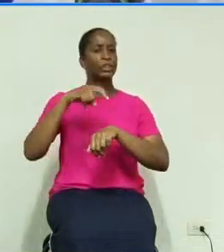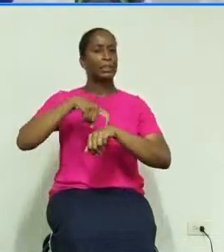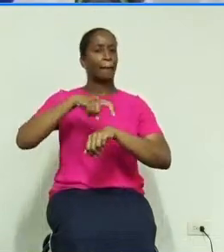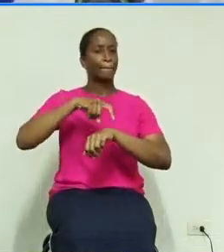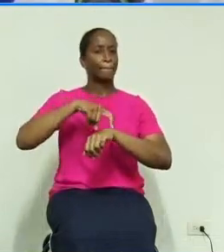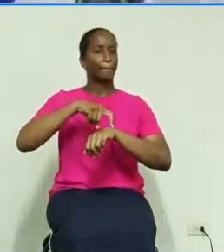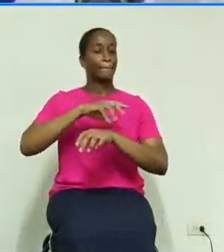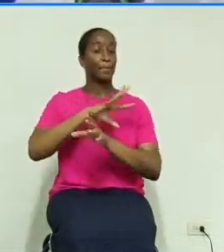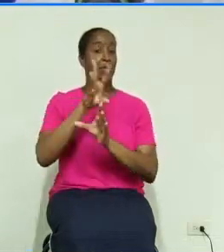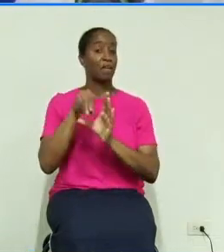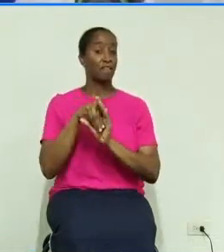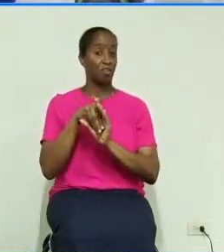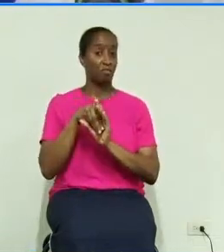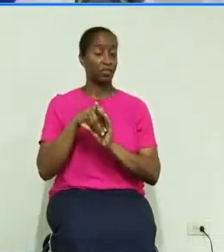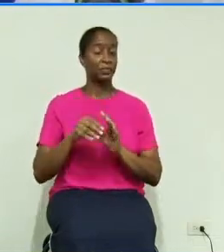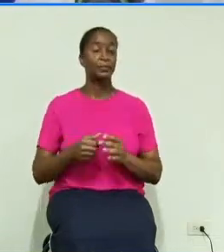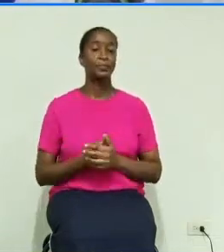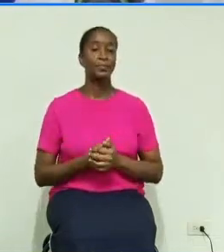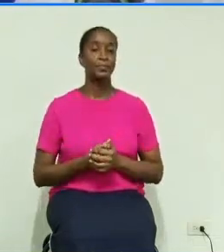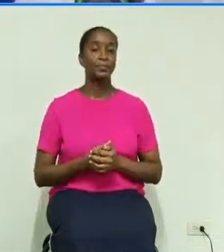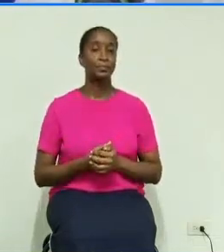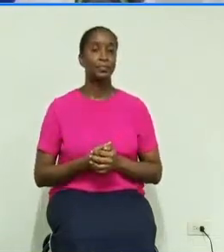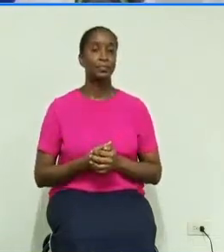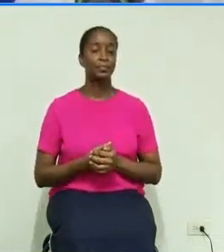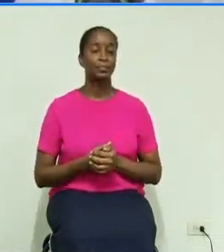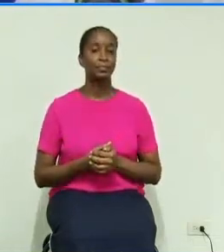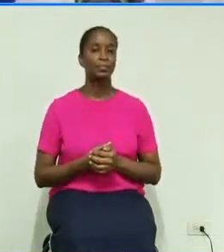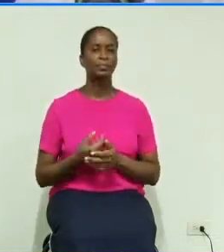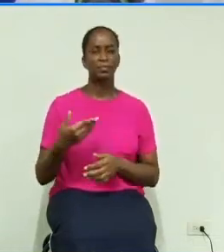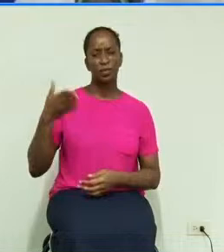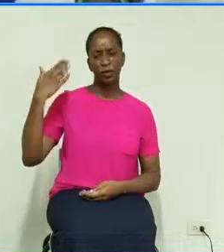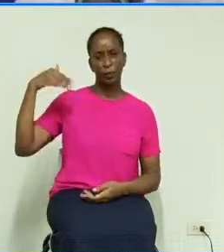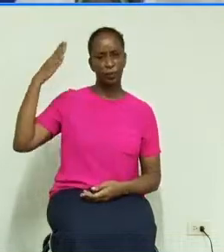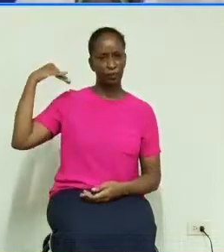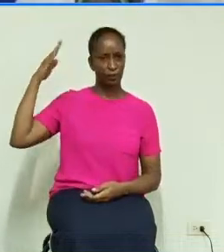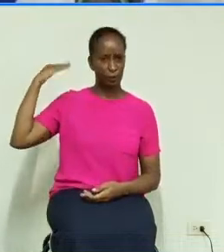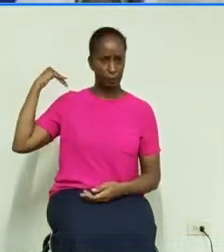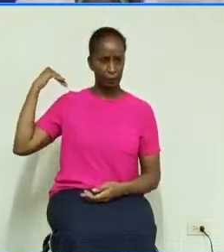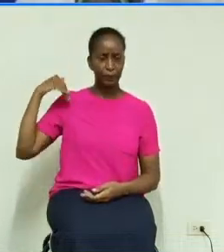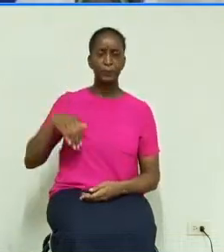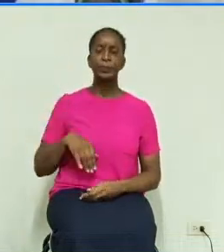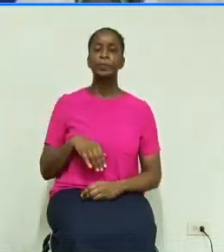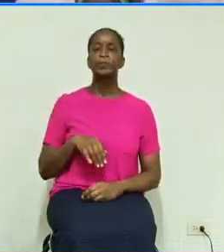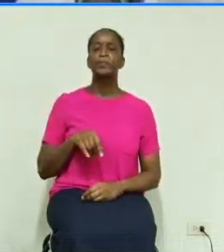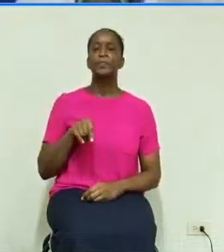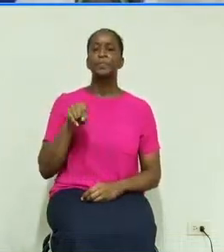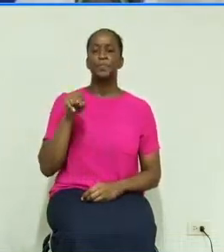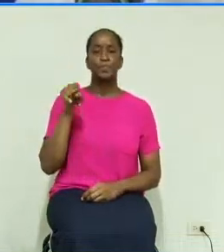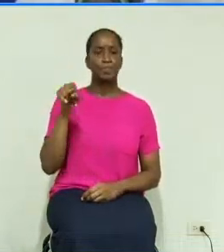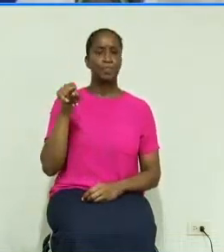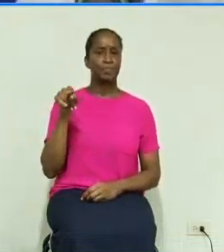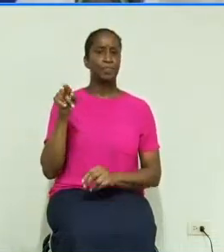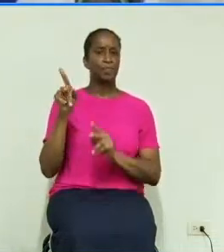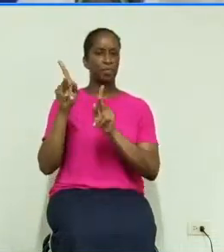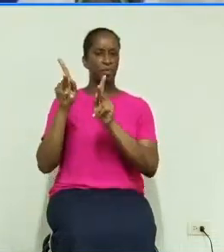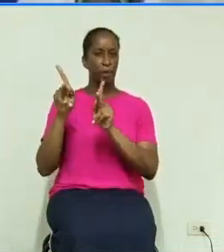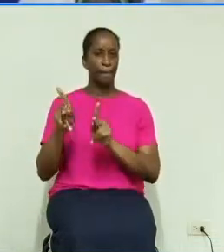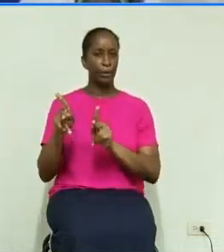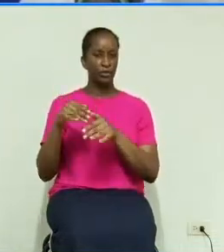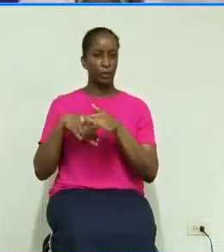Barbadian headed a committee looking into parliamentarian salary and so